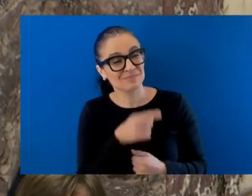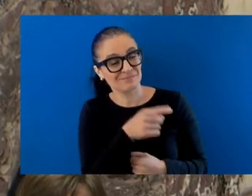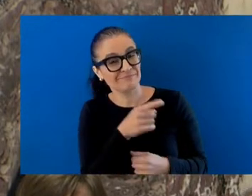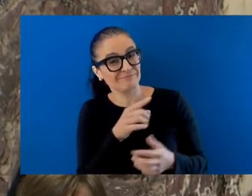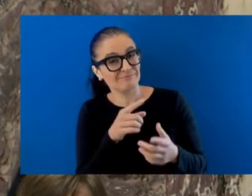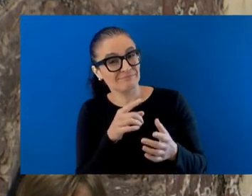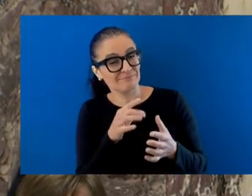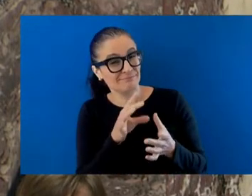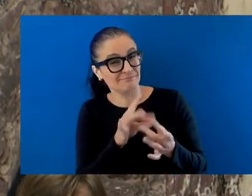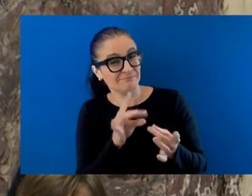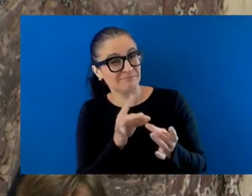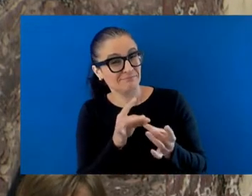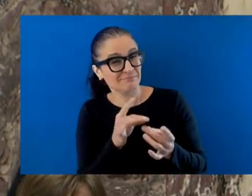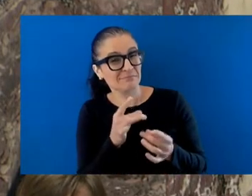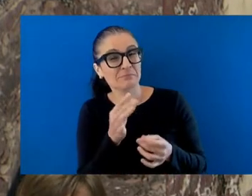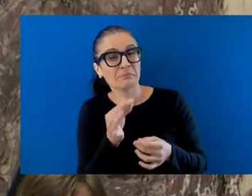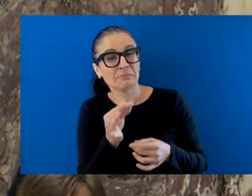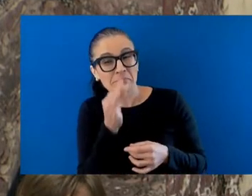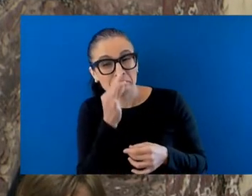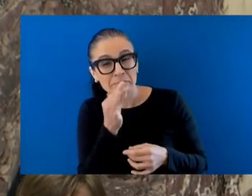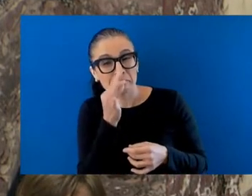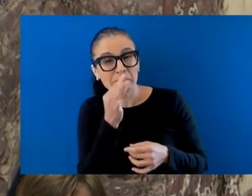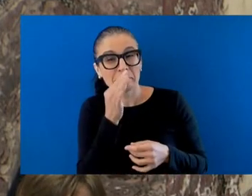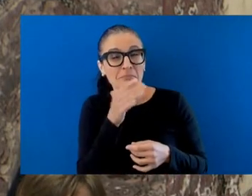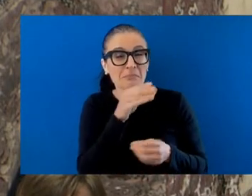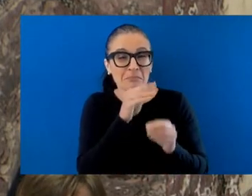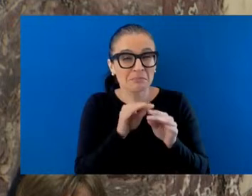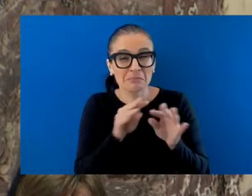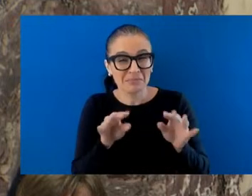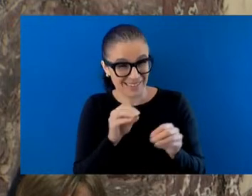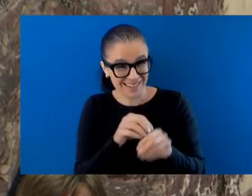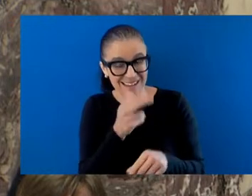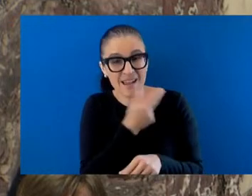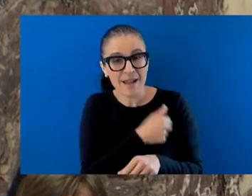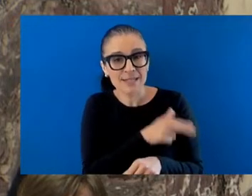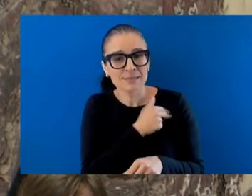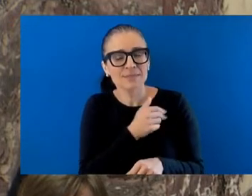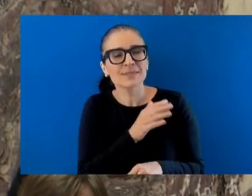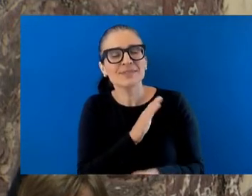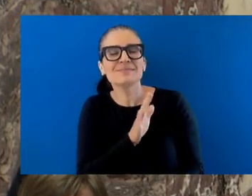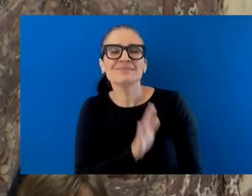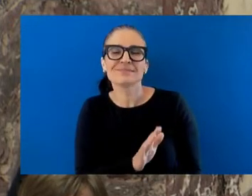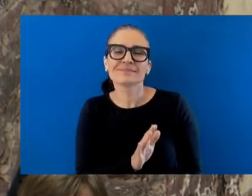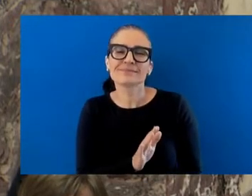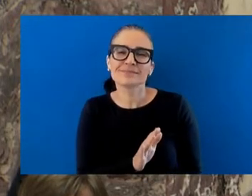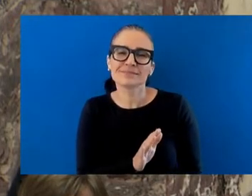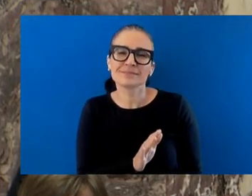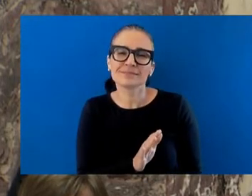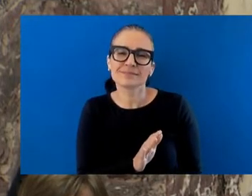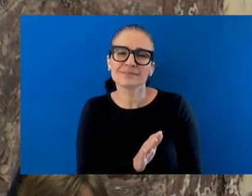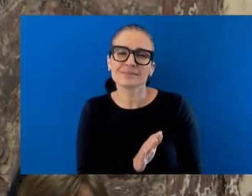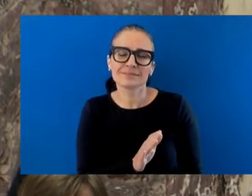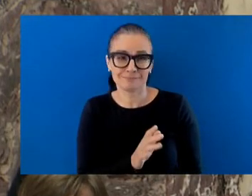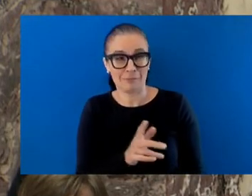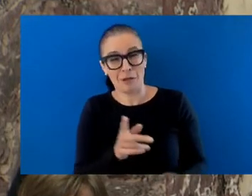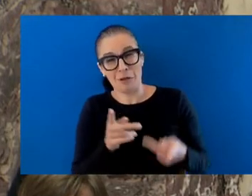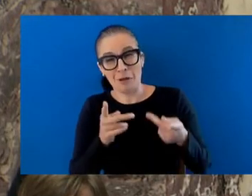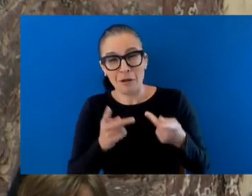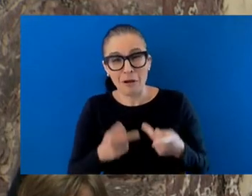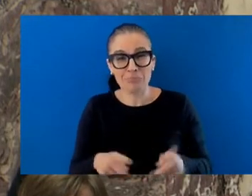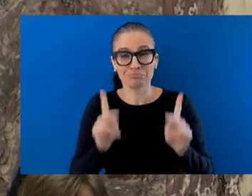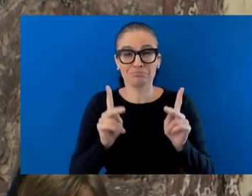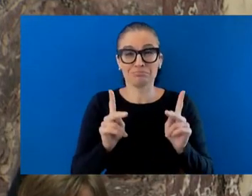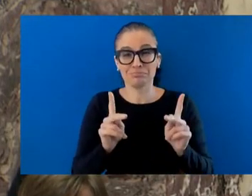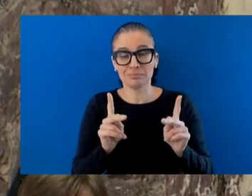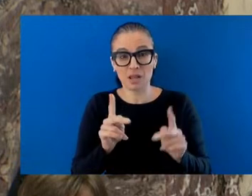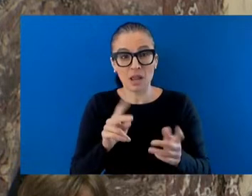Does it mean that that never happens? Of course it doesn't mean that never happens, Honourable Speaker. Of course it doesn't mean it never happens.